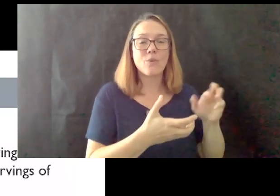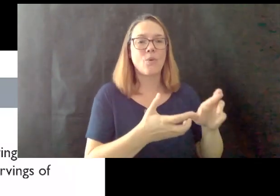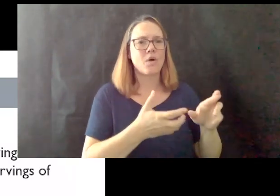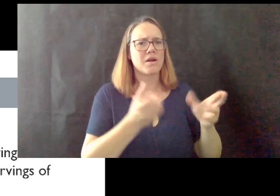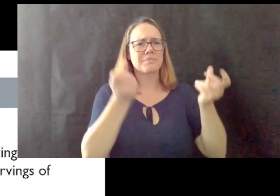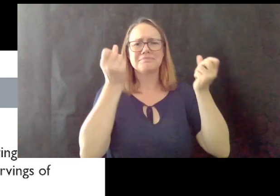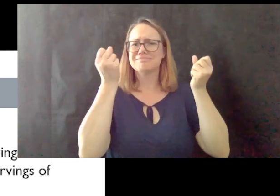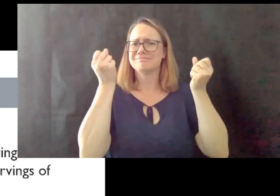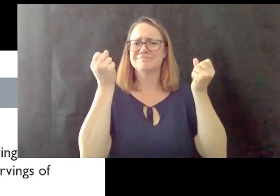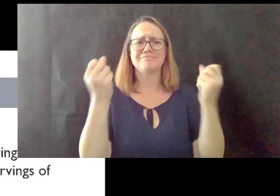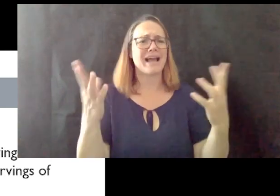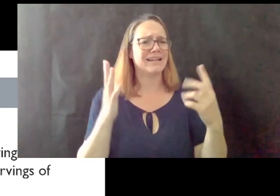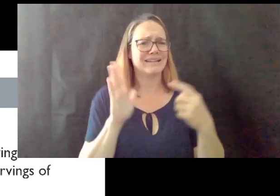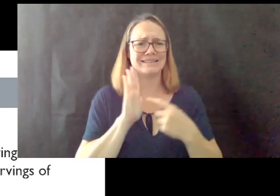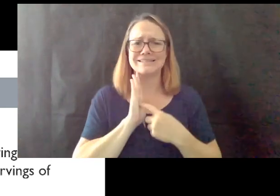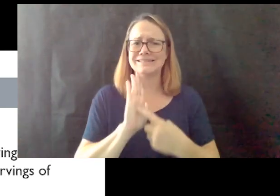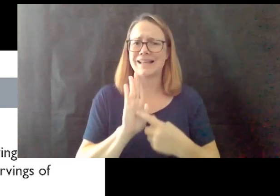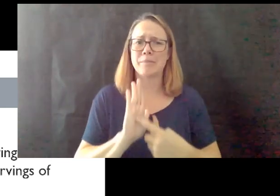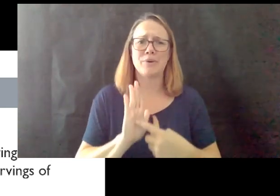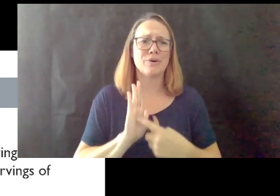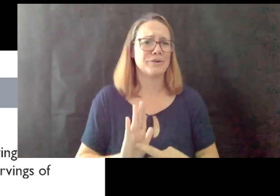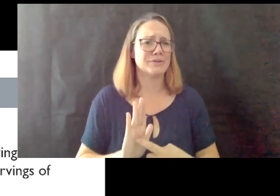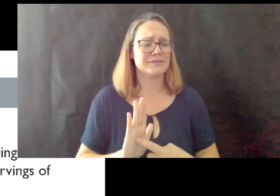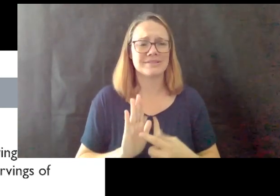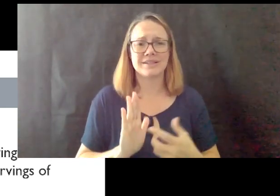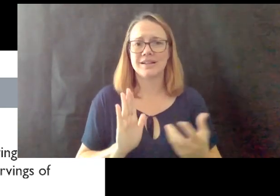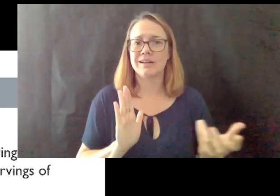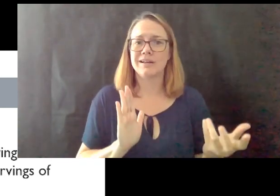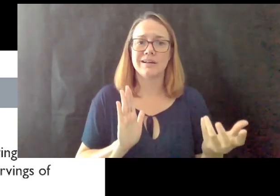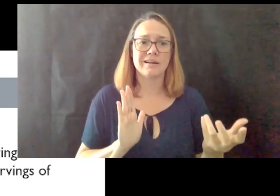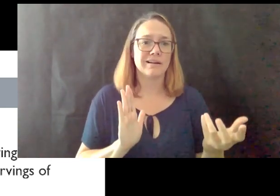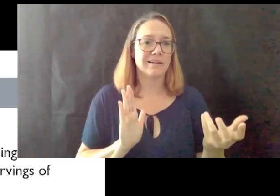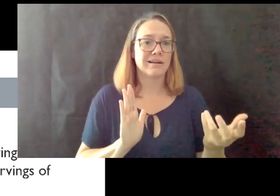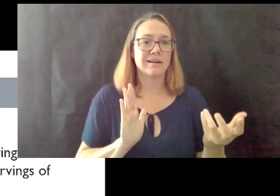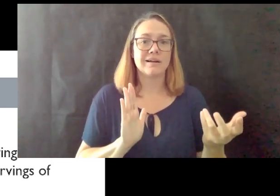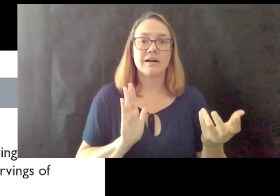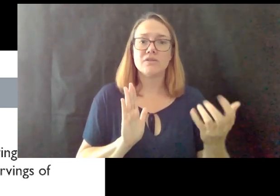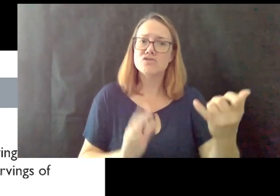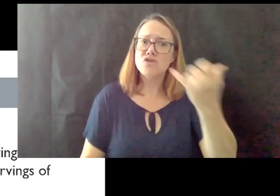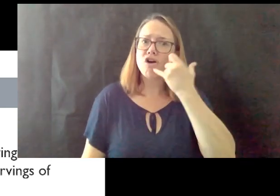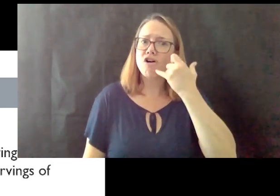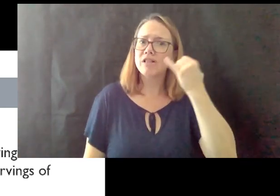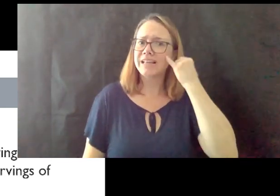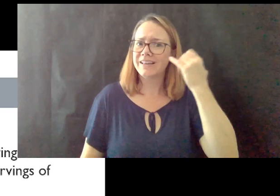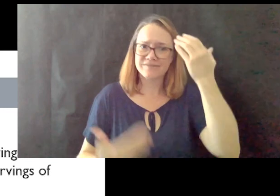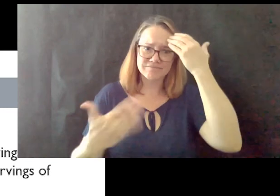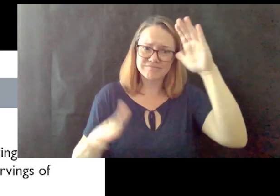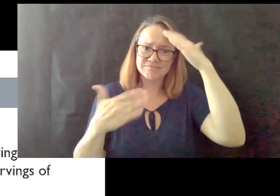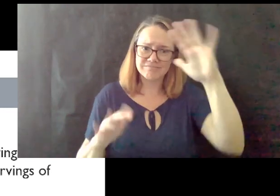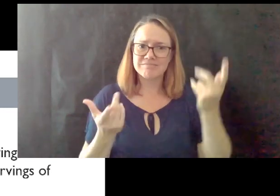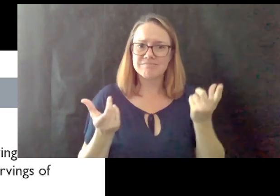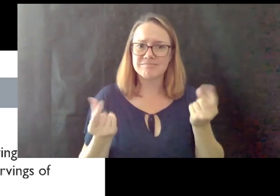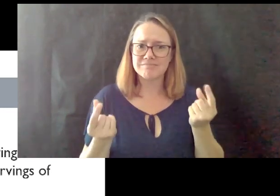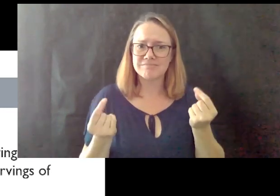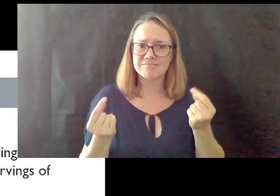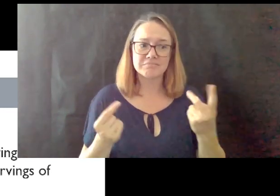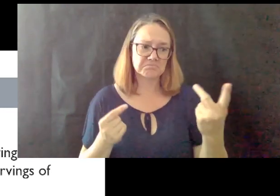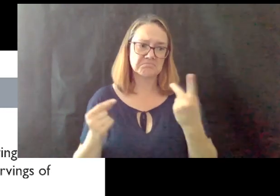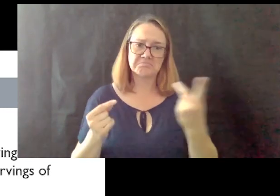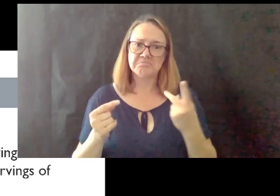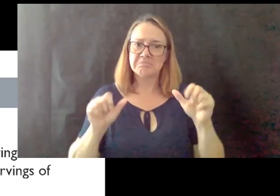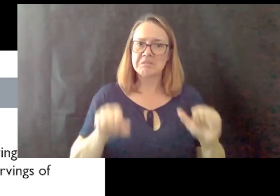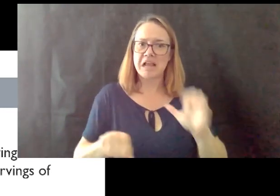salad, or, there's tons of examples. If you can't think of examples to fill the other half of your plate, call me, come see